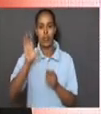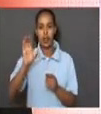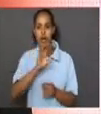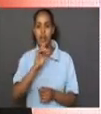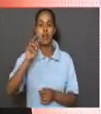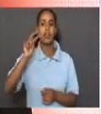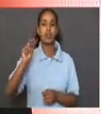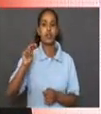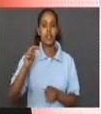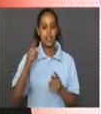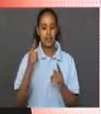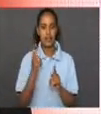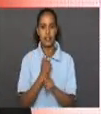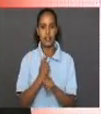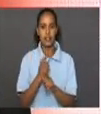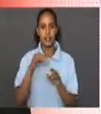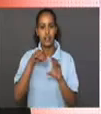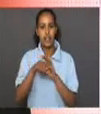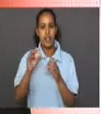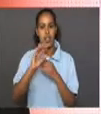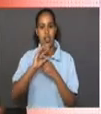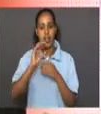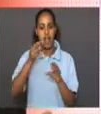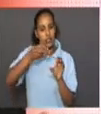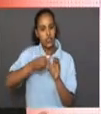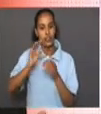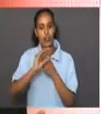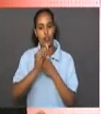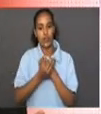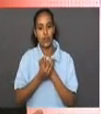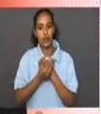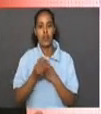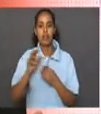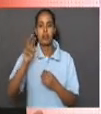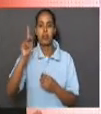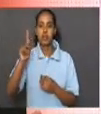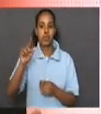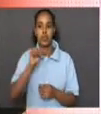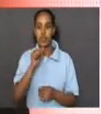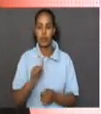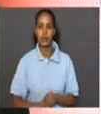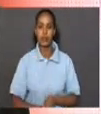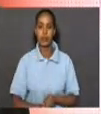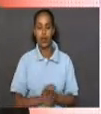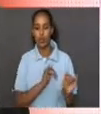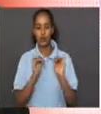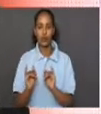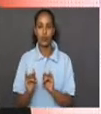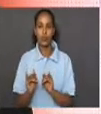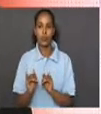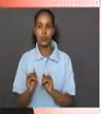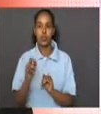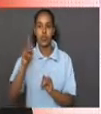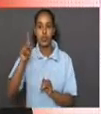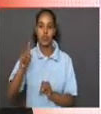and nitrogen exist in a gaseous form, phosphorus does not. Also,